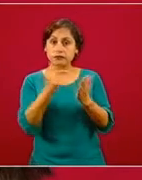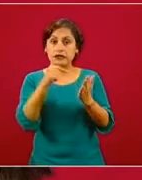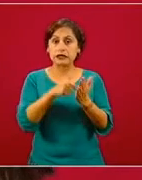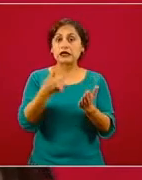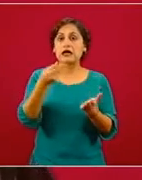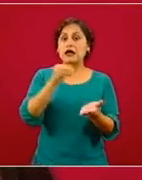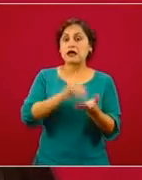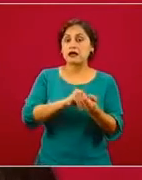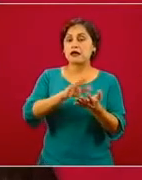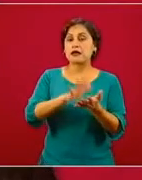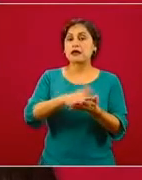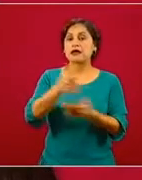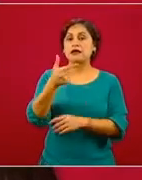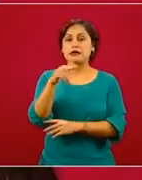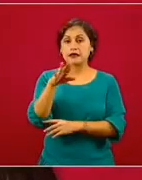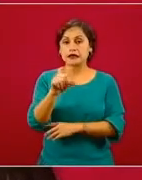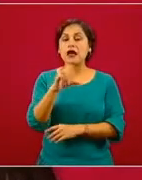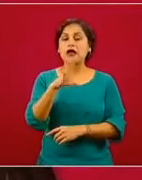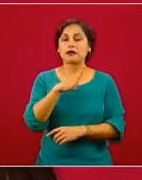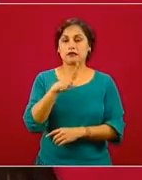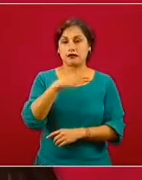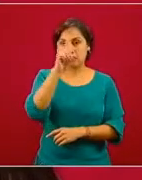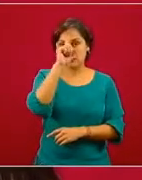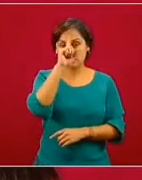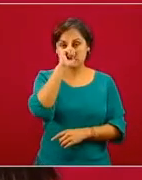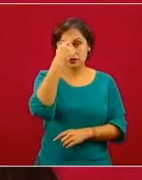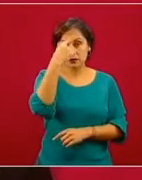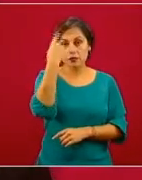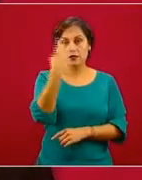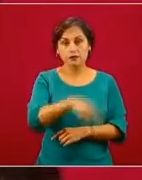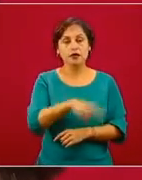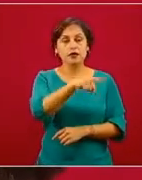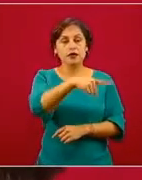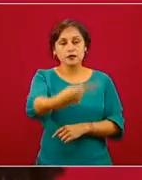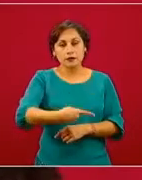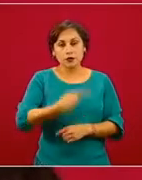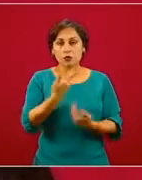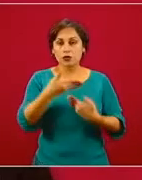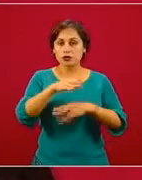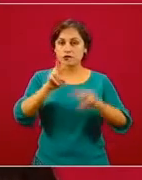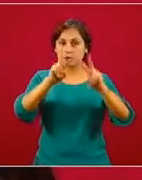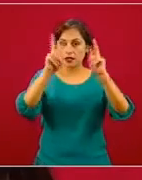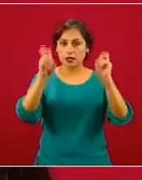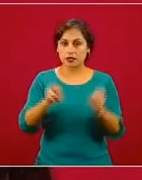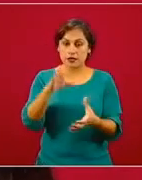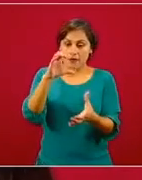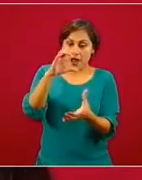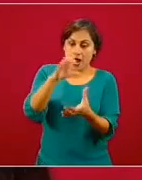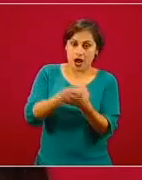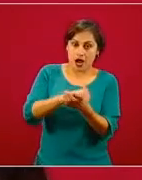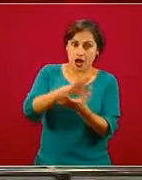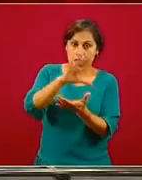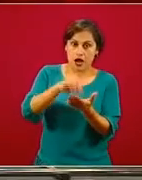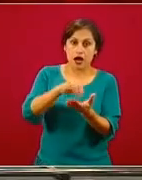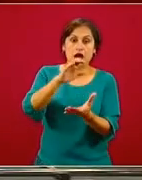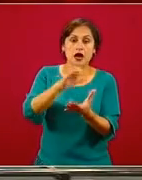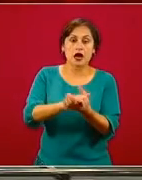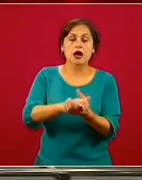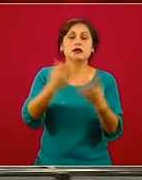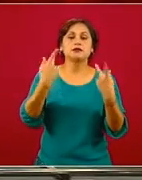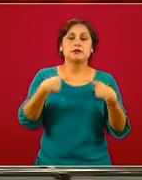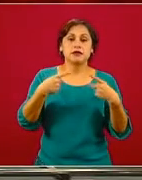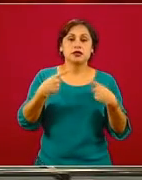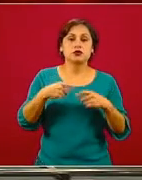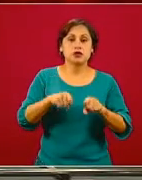individuals and their social families. It doesn't matter if we're talking about blood-related individuals or legally related bonded individuals. We